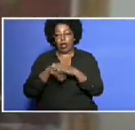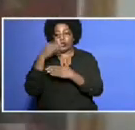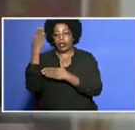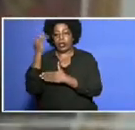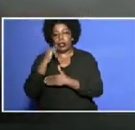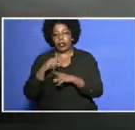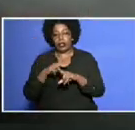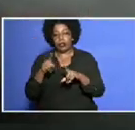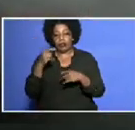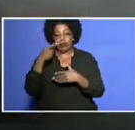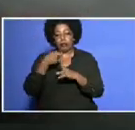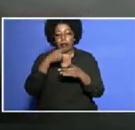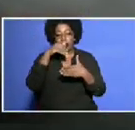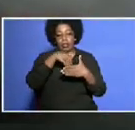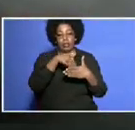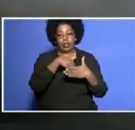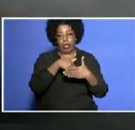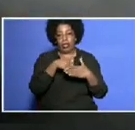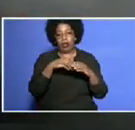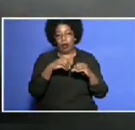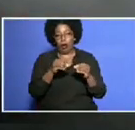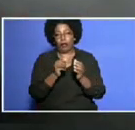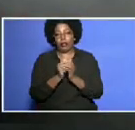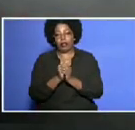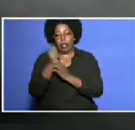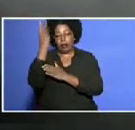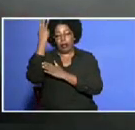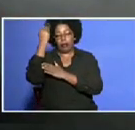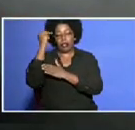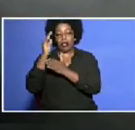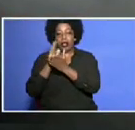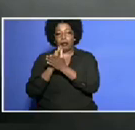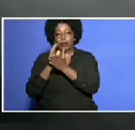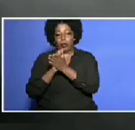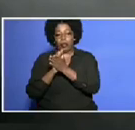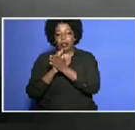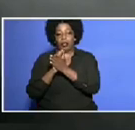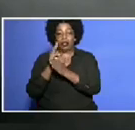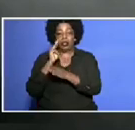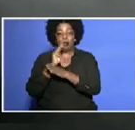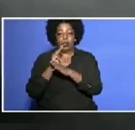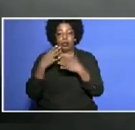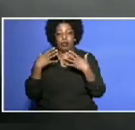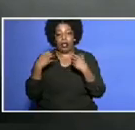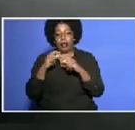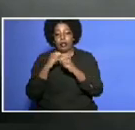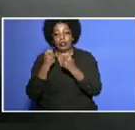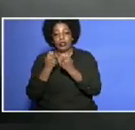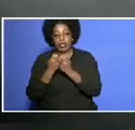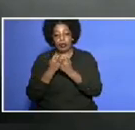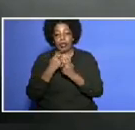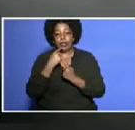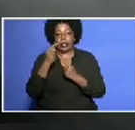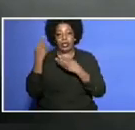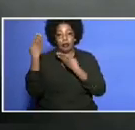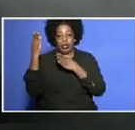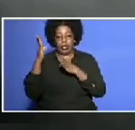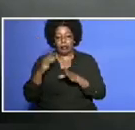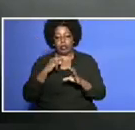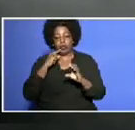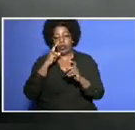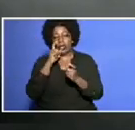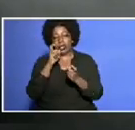here. The Prime Minister also applauded the Ministry of Health's team for frequently informing Bahamians with the most